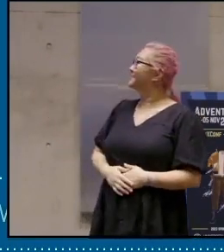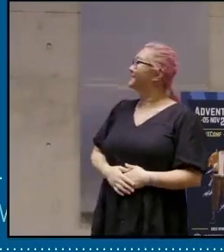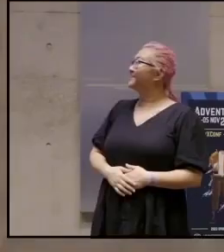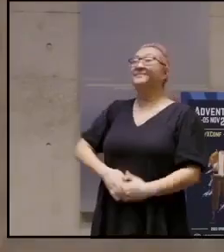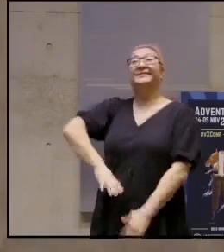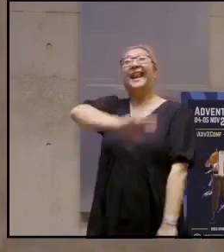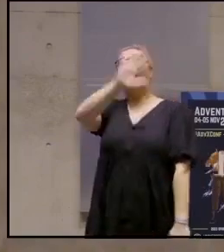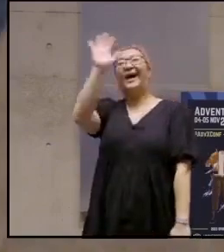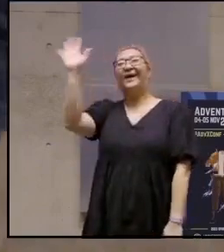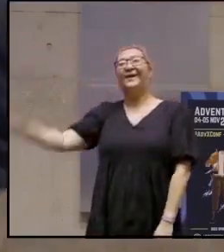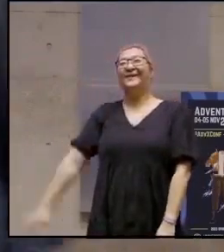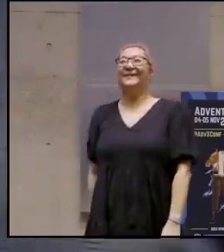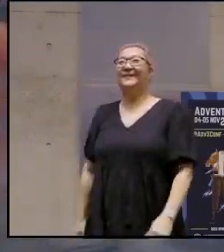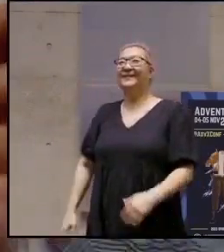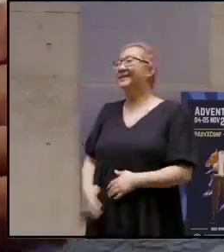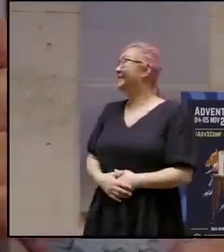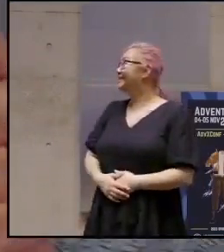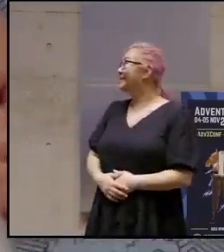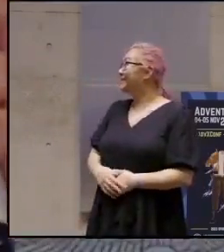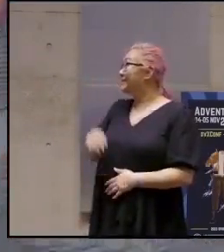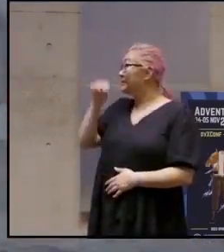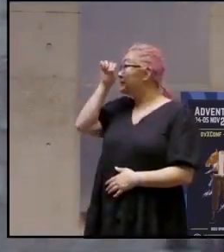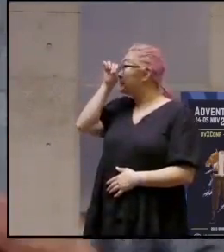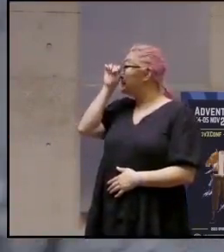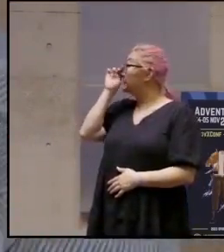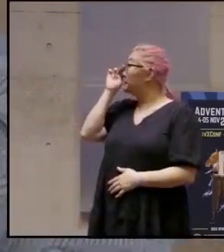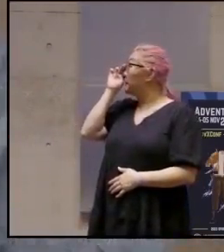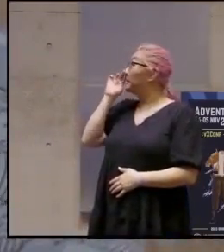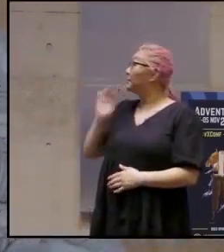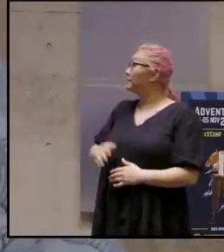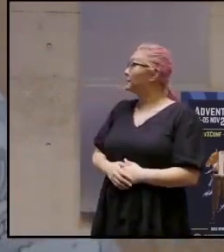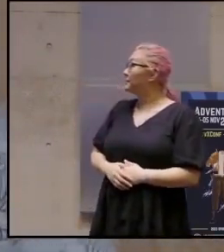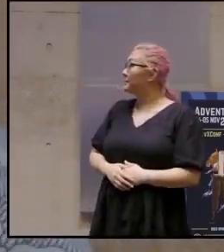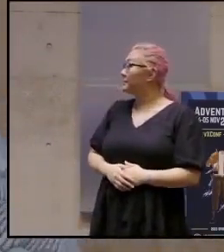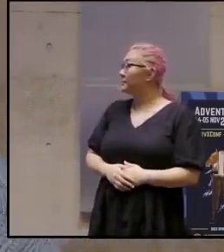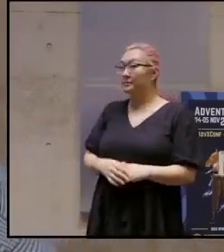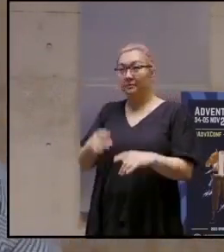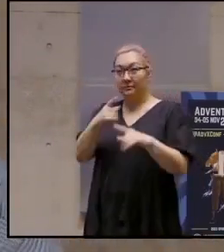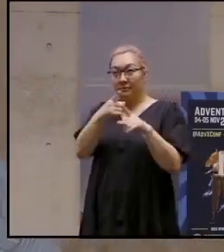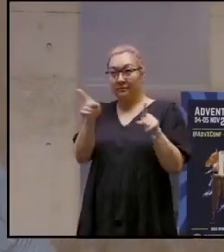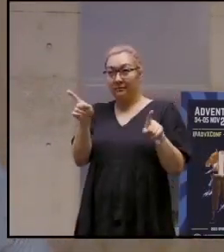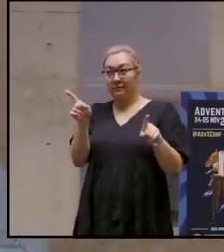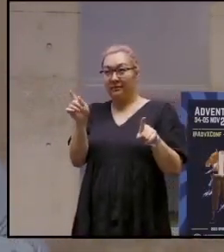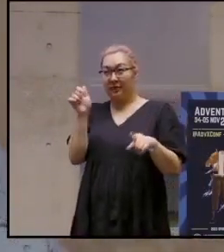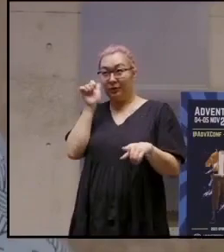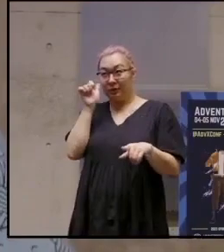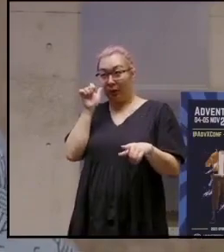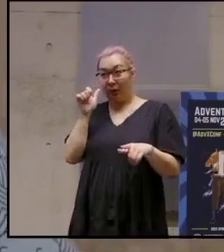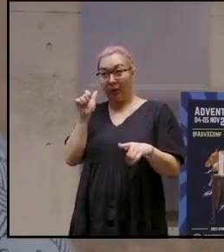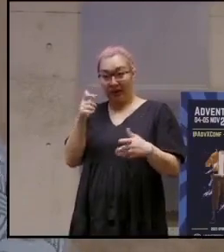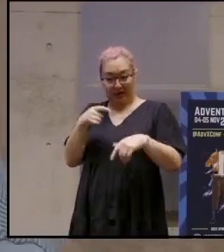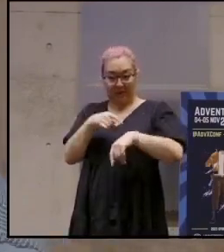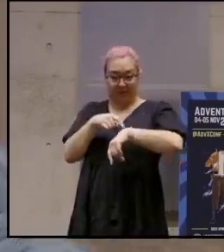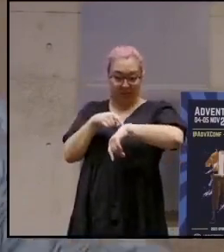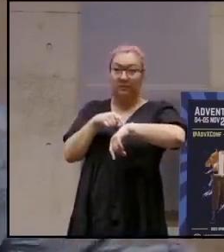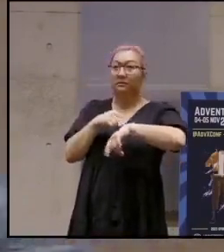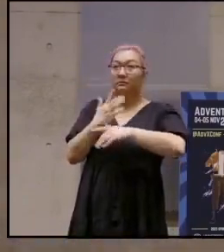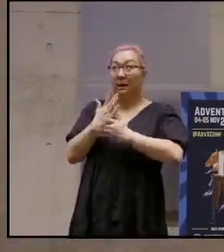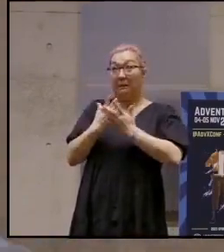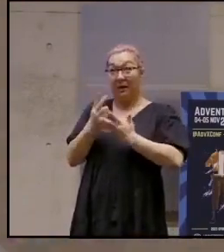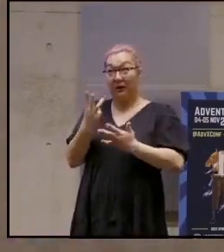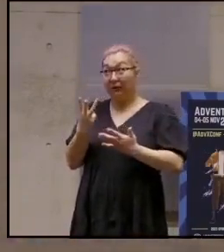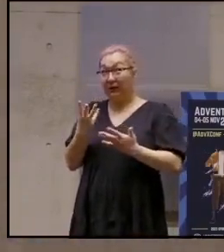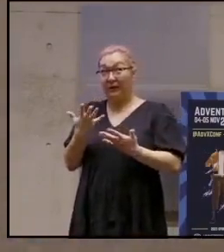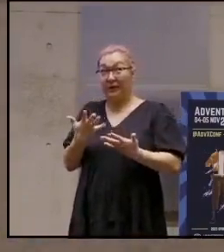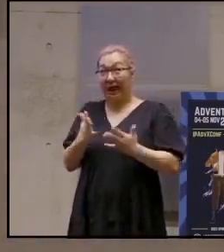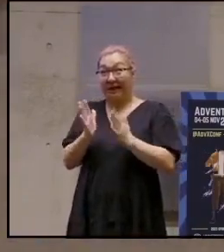Hello! Hi! Are you aware that it's 3:30 on a Sunday afternoon and